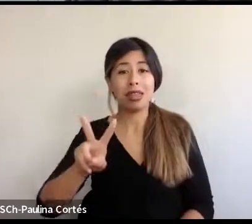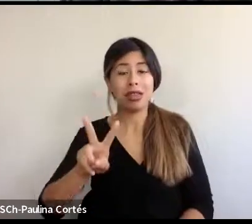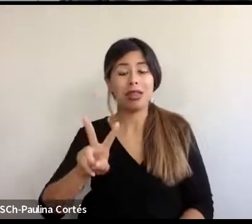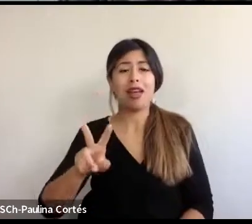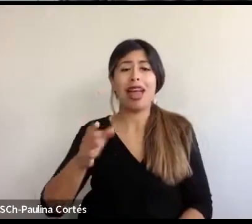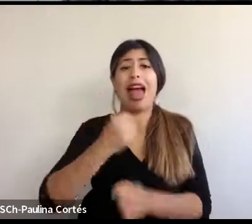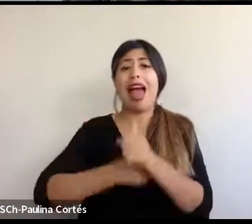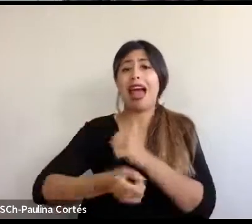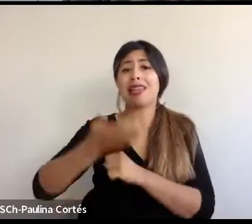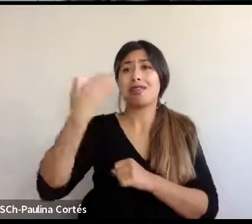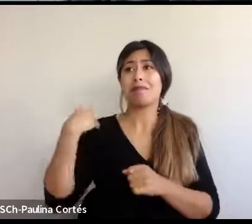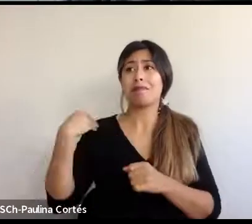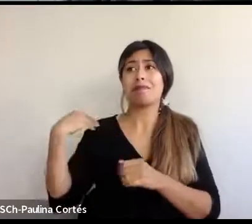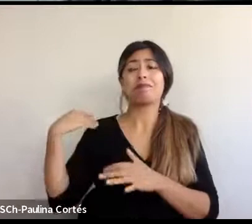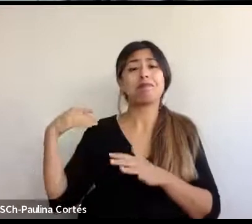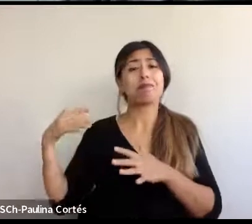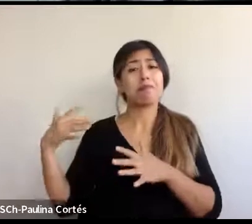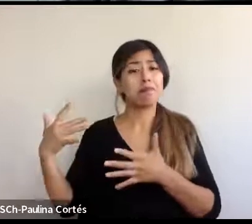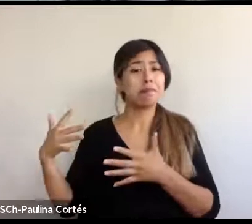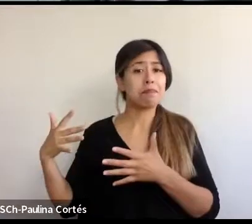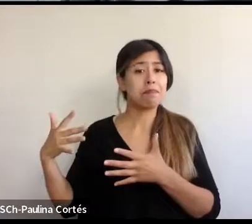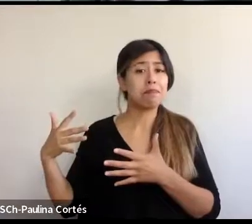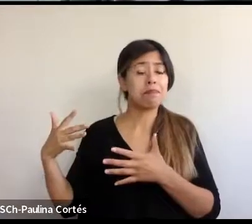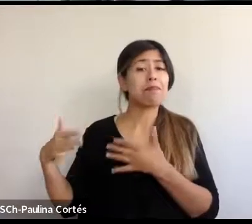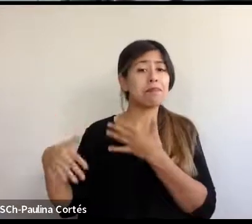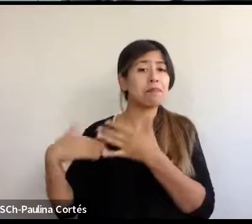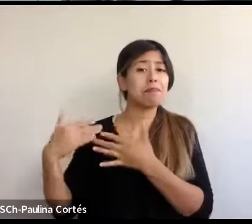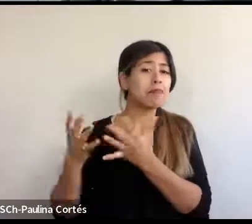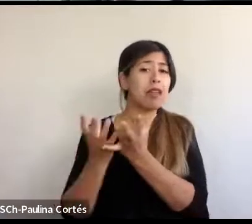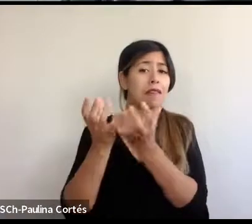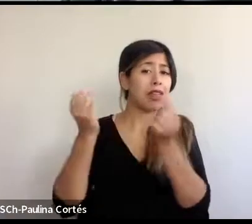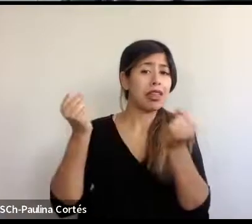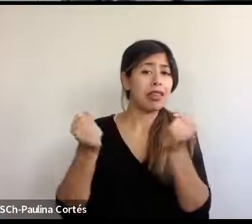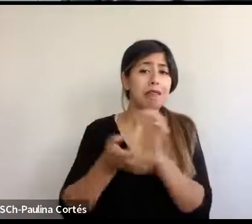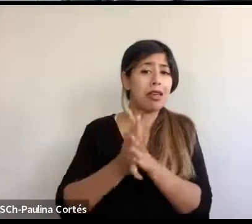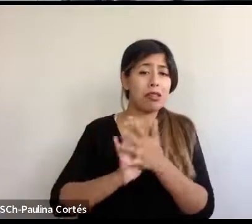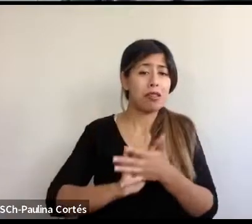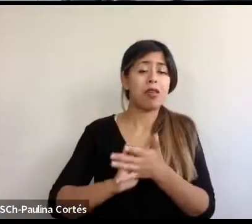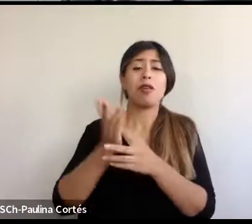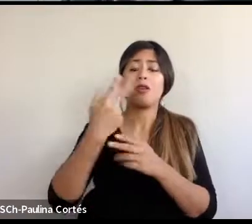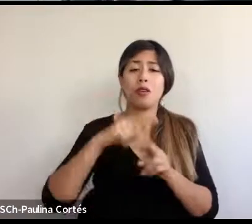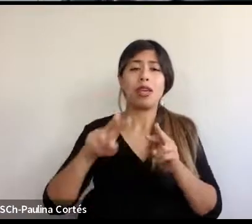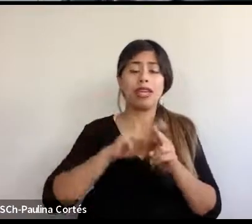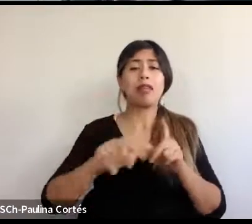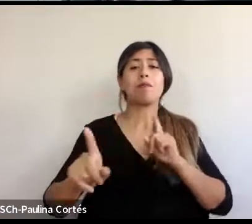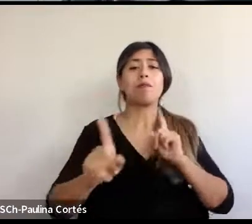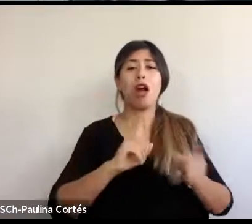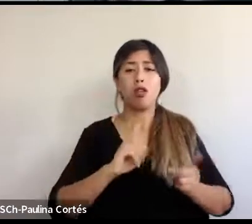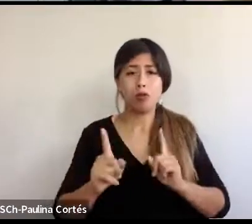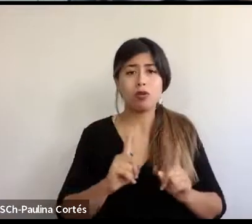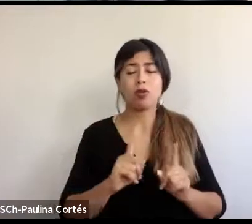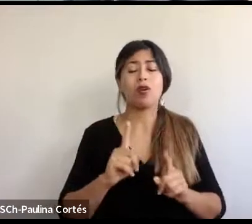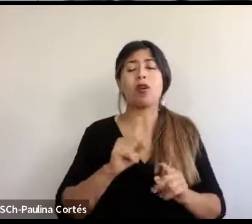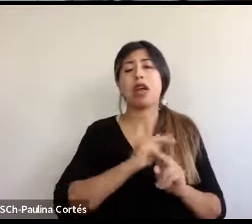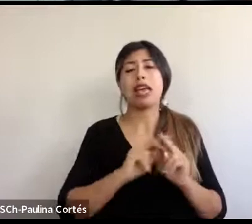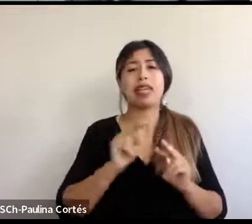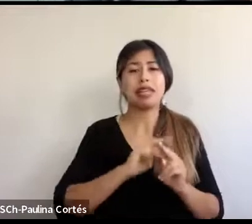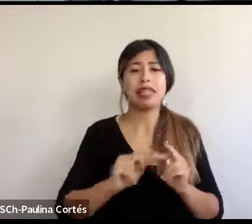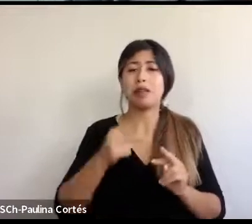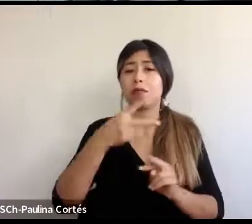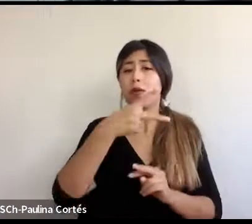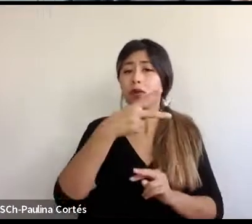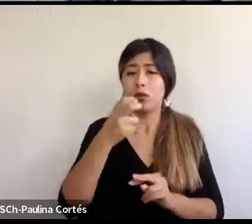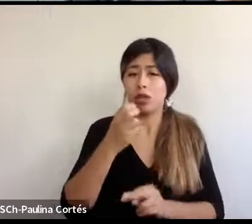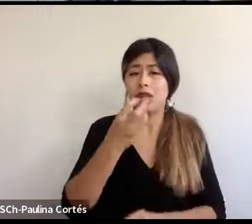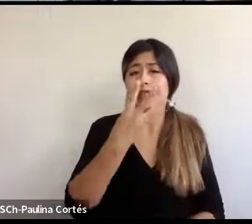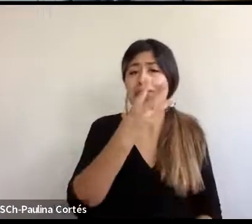film festival probably, so we needed also to do some reductions in our program. We used to have up to 130 films in the program, and